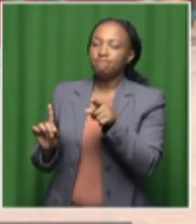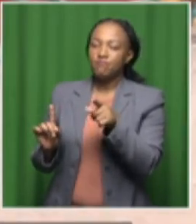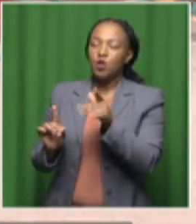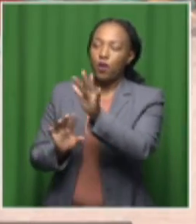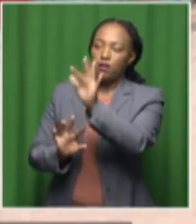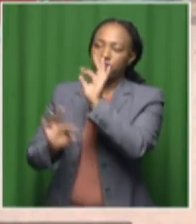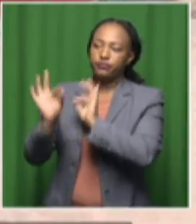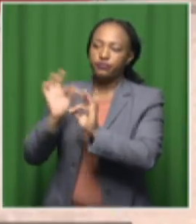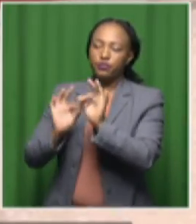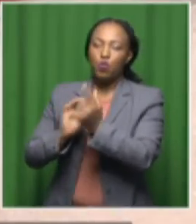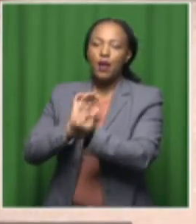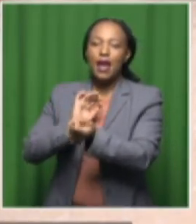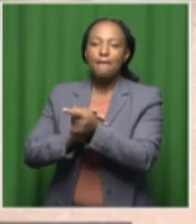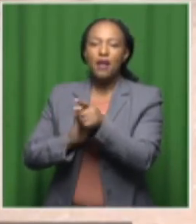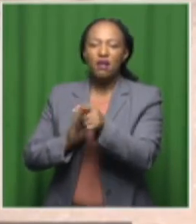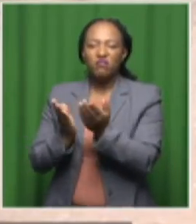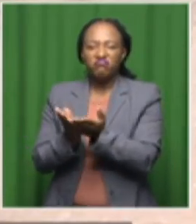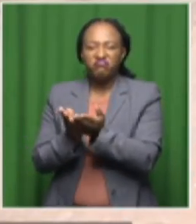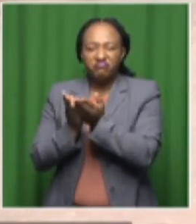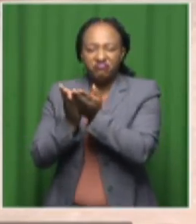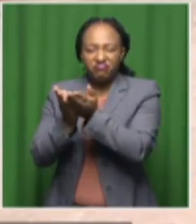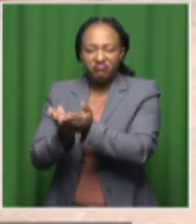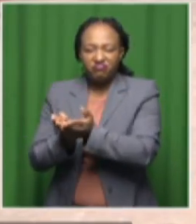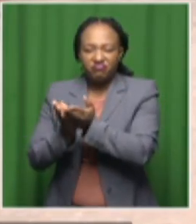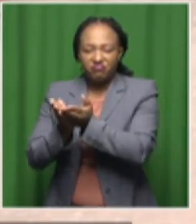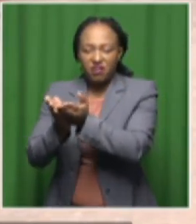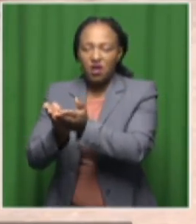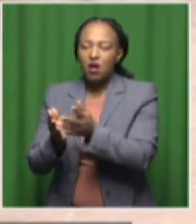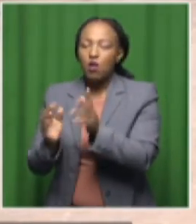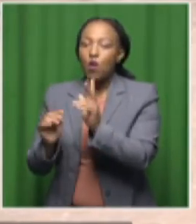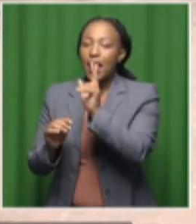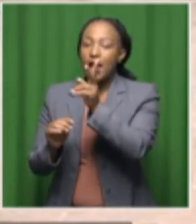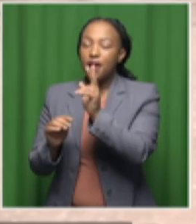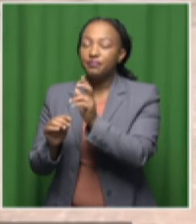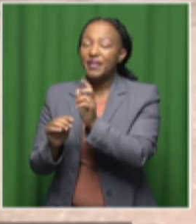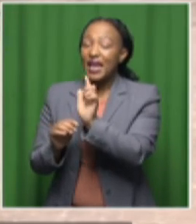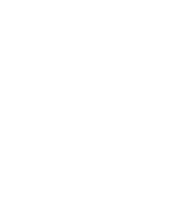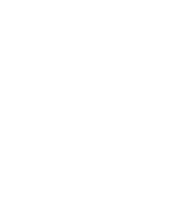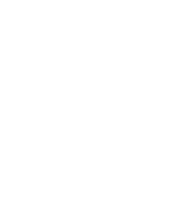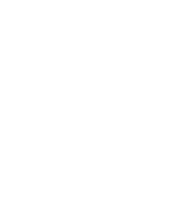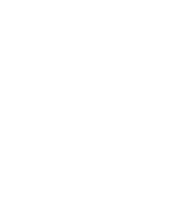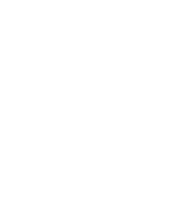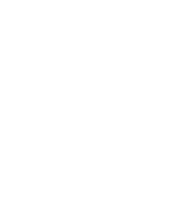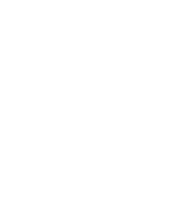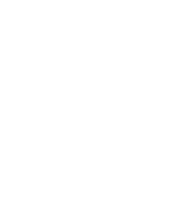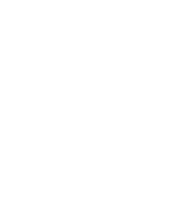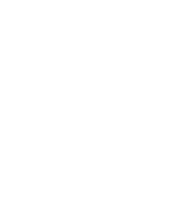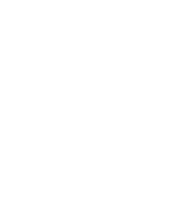Agulhas once the official handover takes place a little later on this morning.